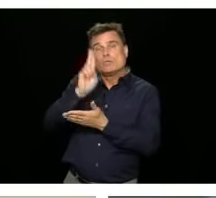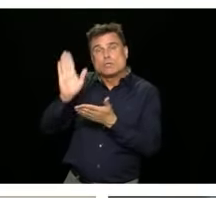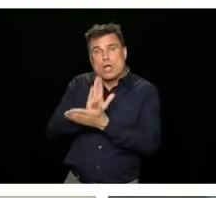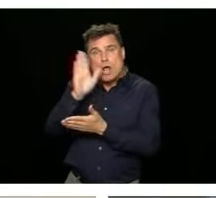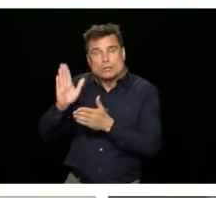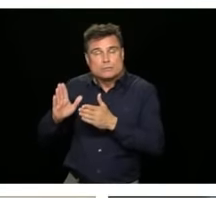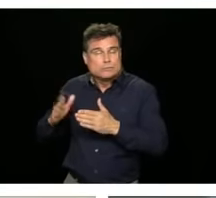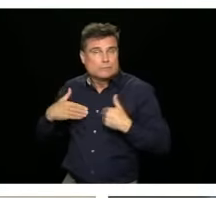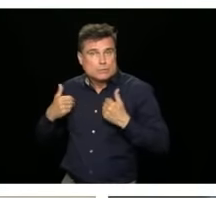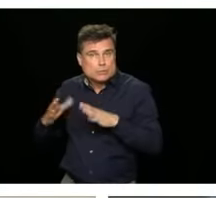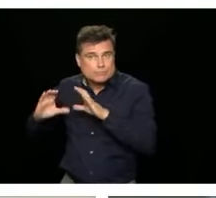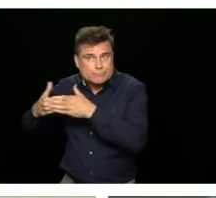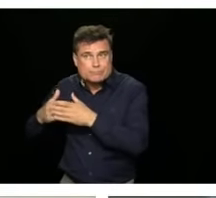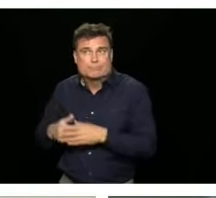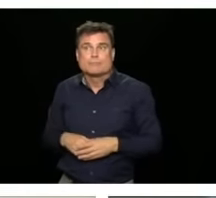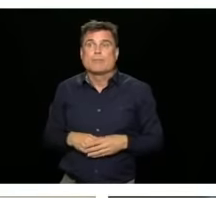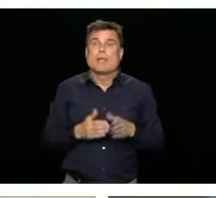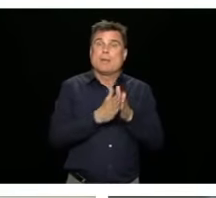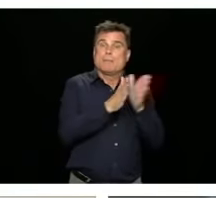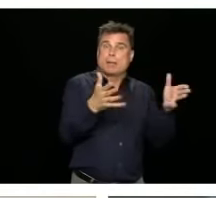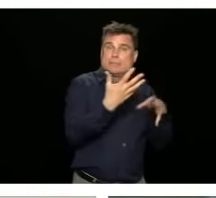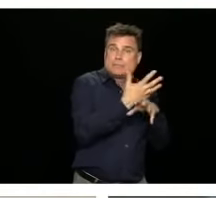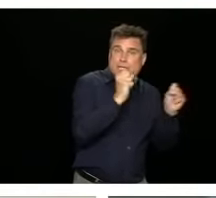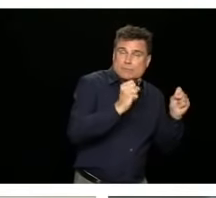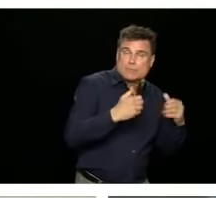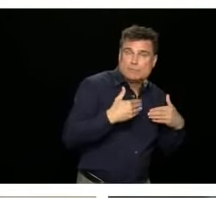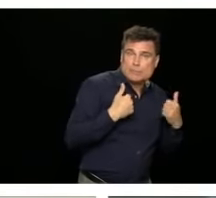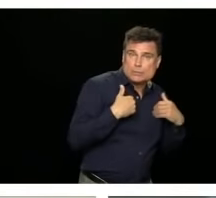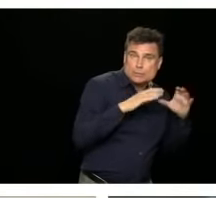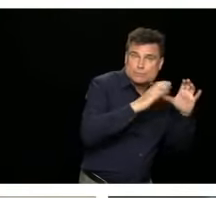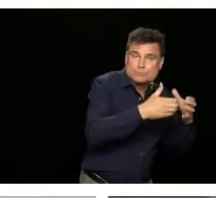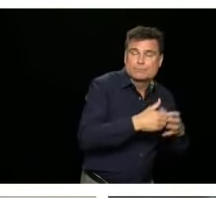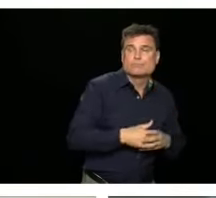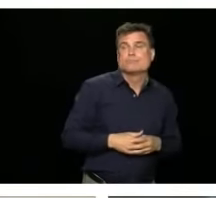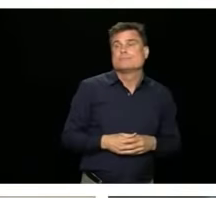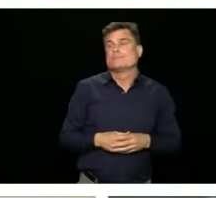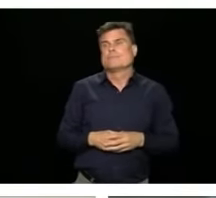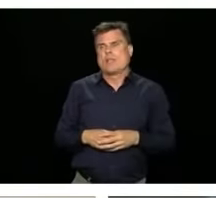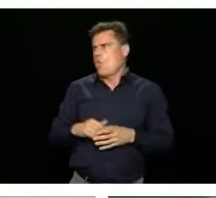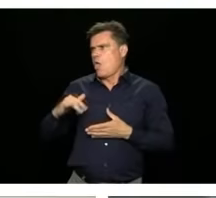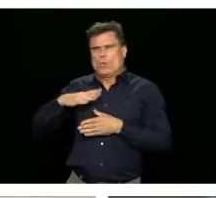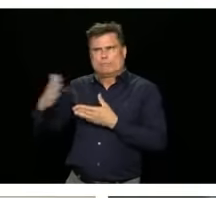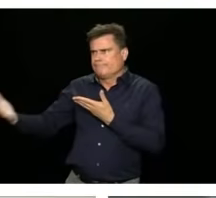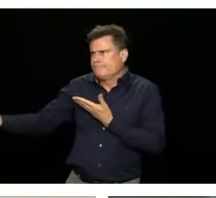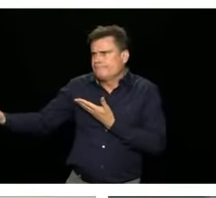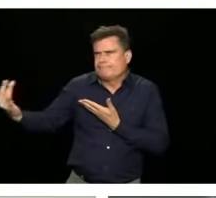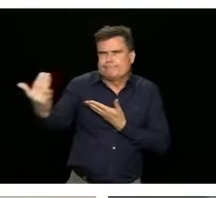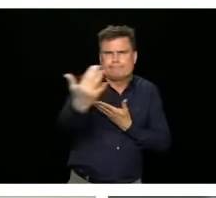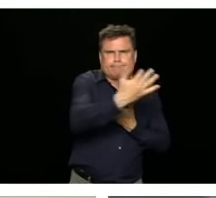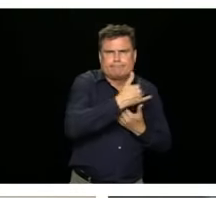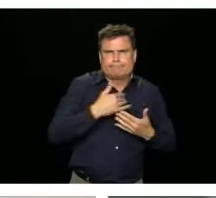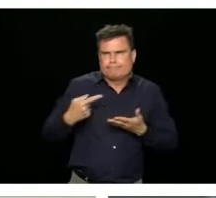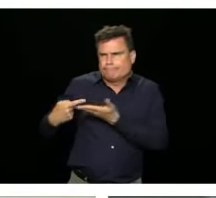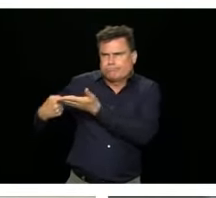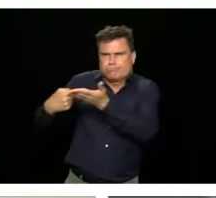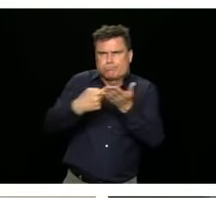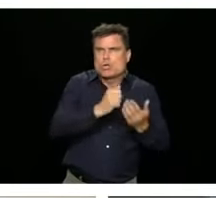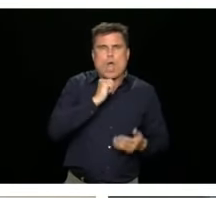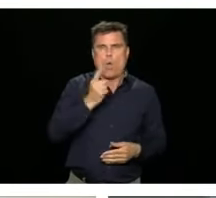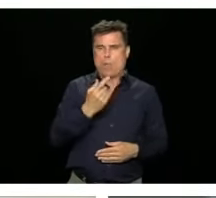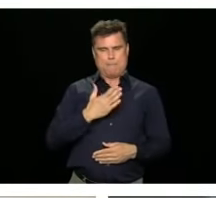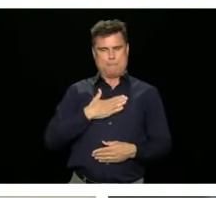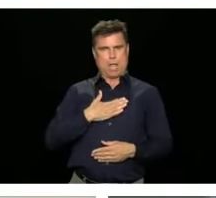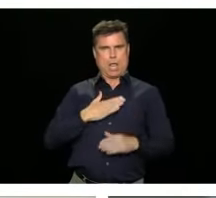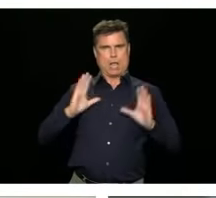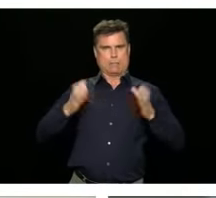the multicultural ministry. And there is now a built expectation as we are having our conversations. We're building expectations